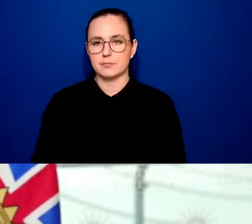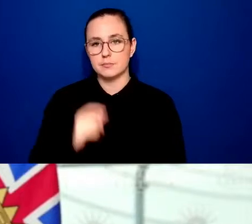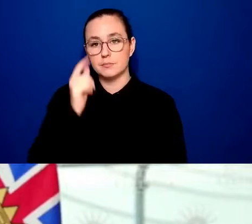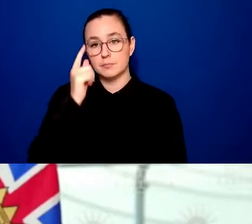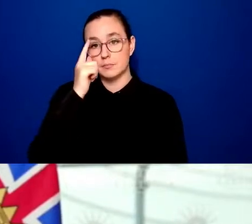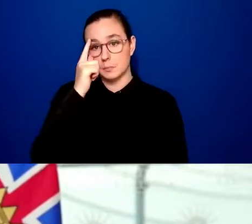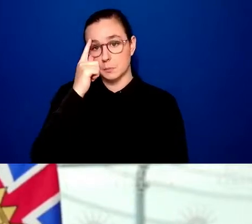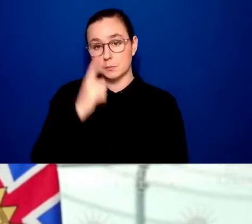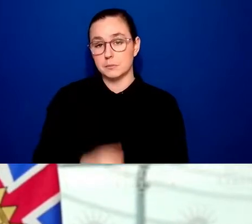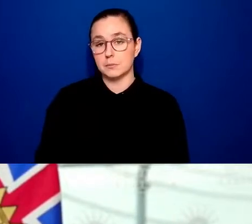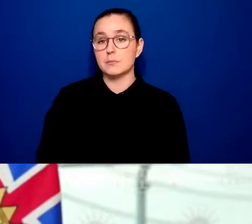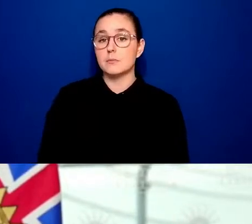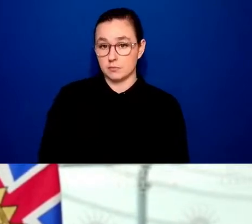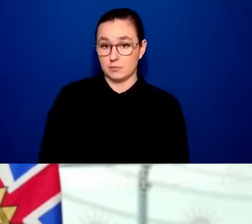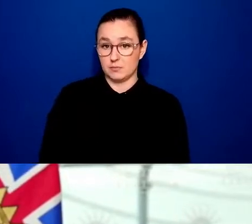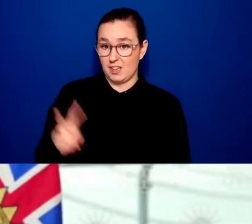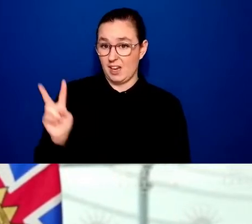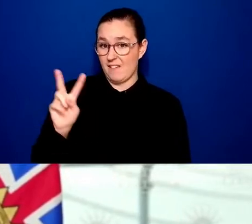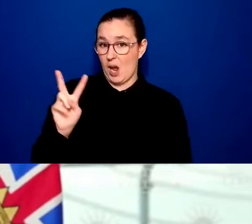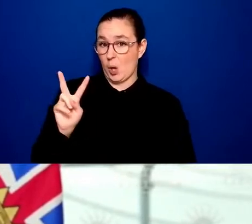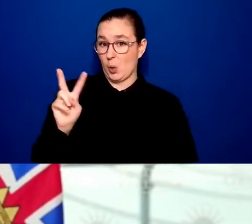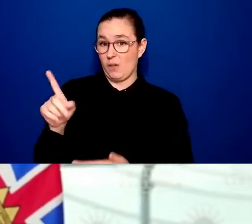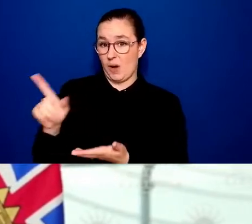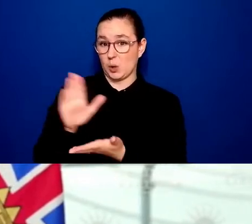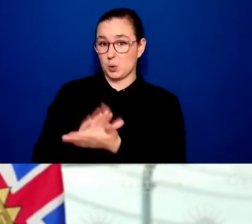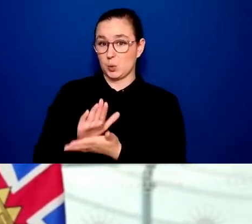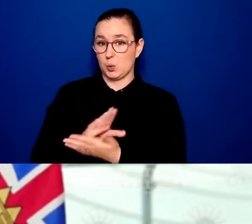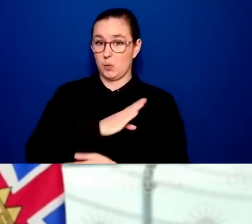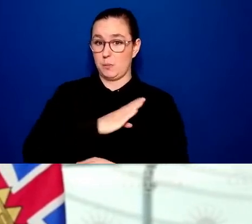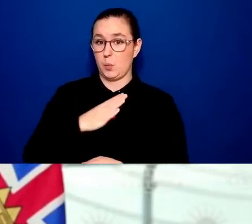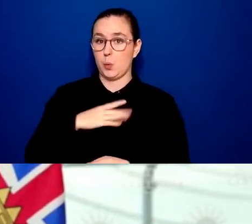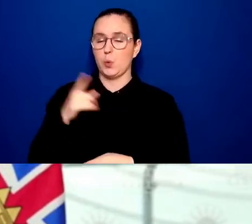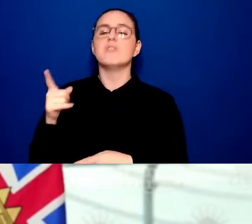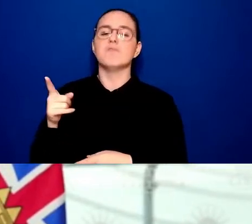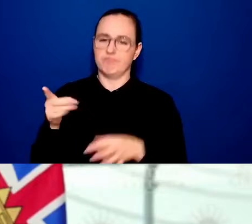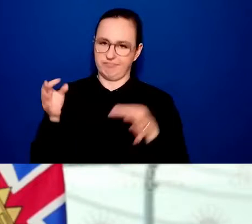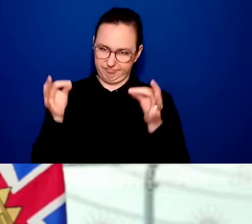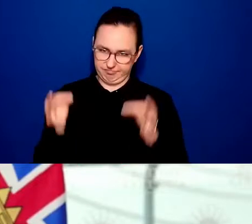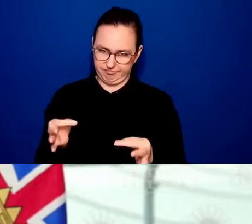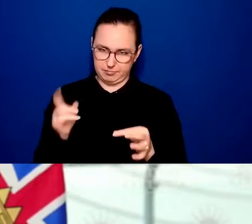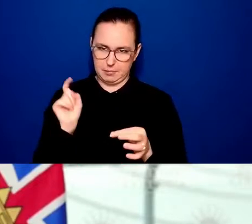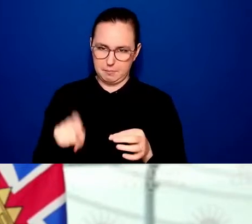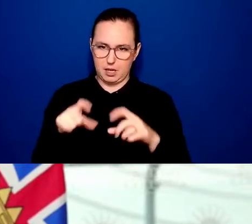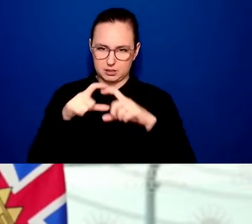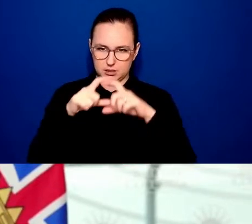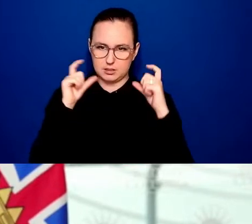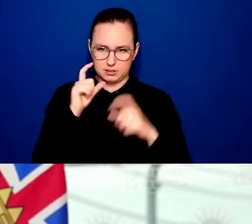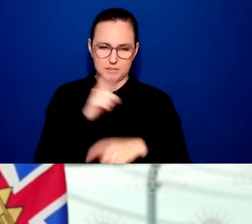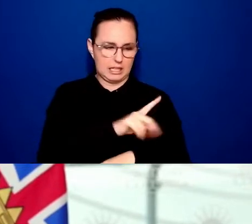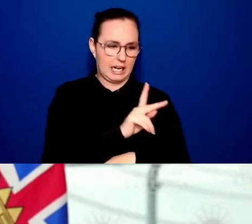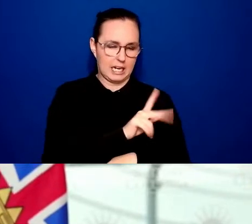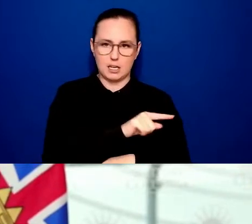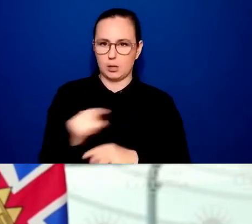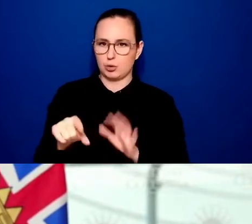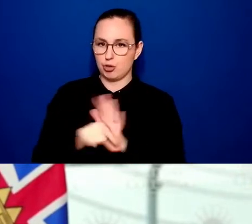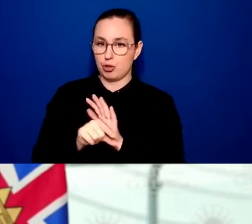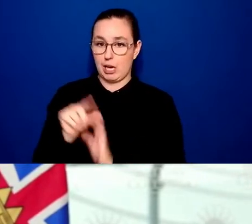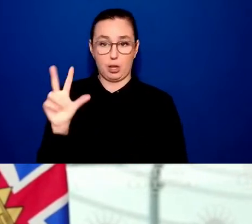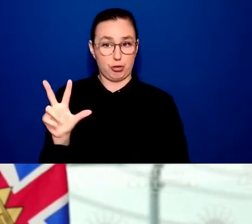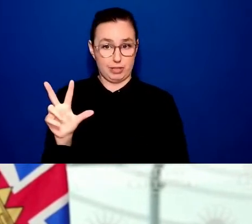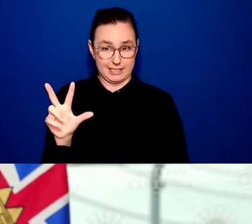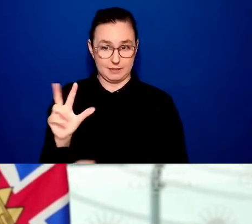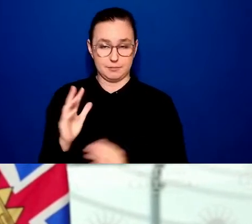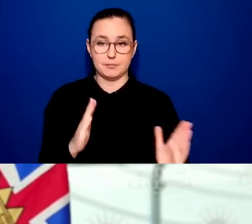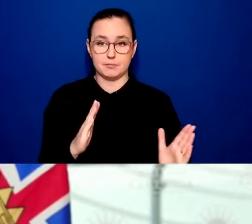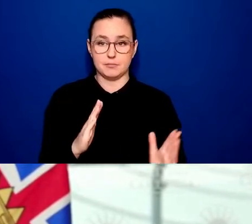the Vancouver School Board has decided to make masks mandatory for those kindergarten to grade 3. CDC report out of the